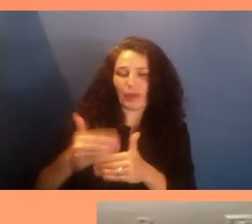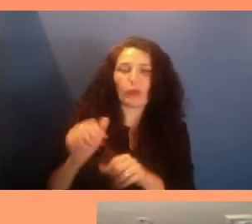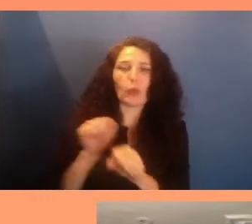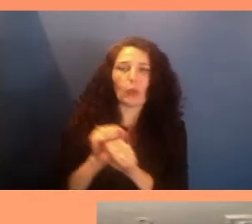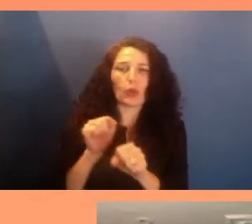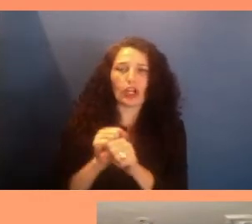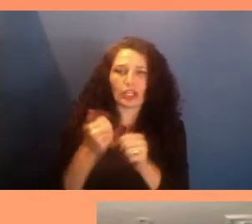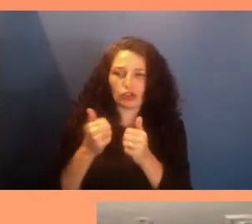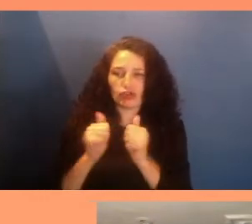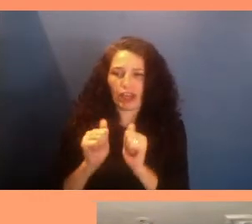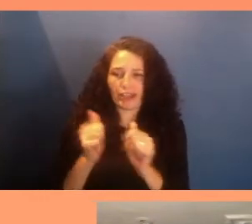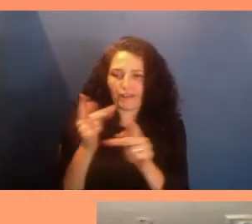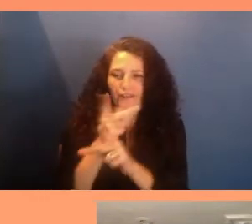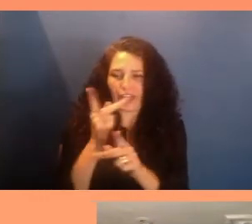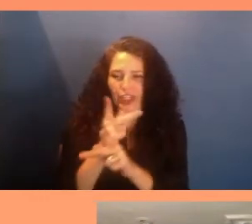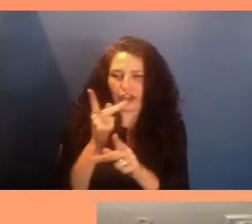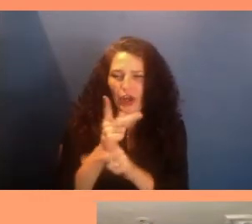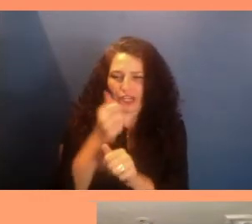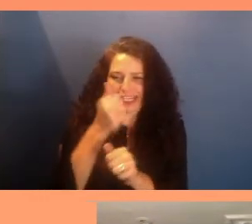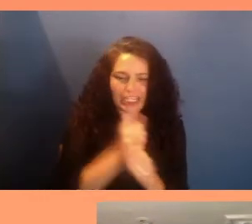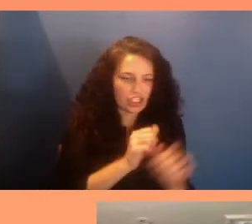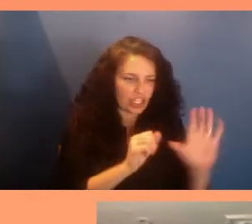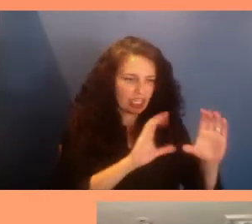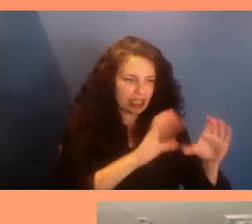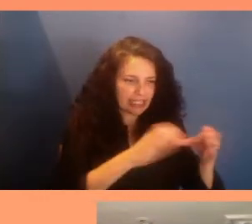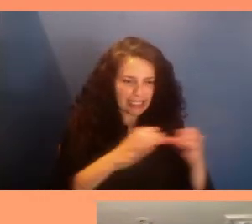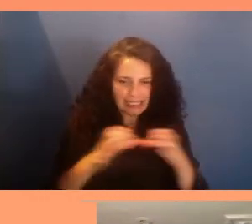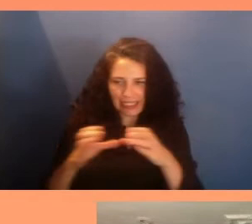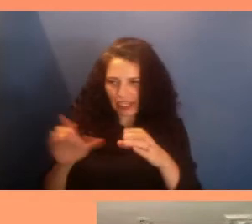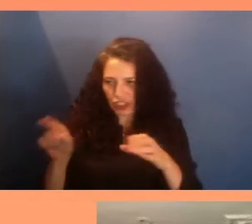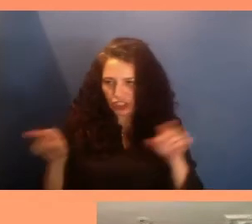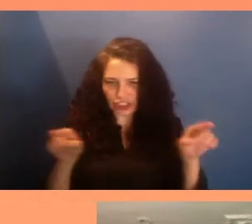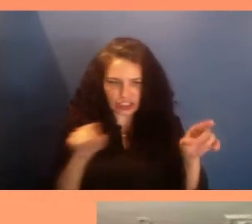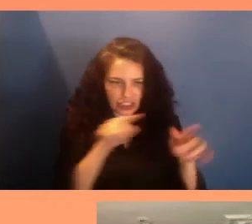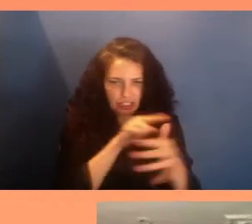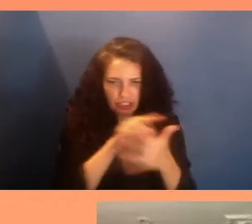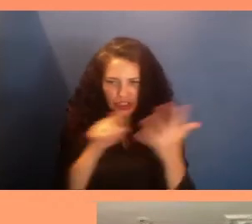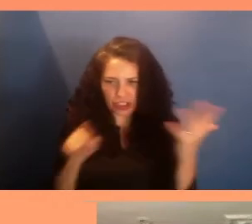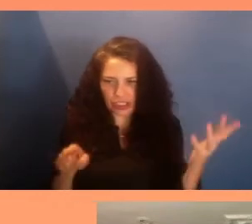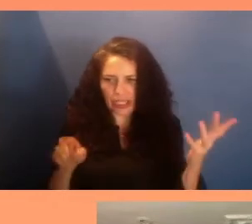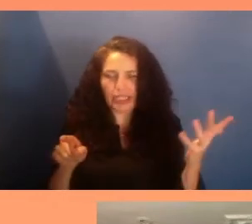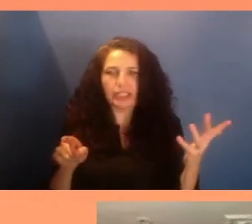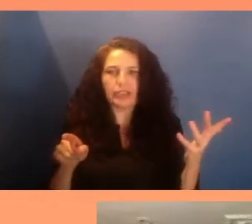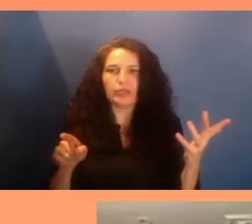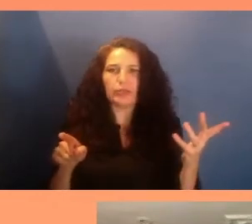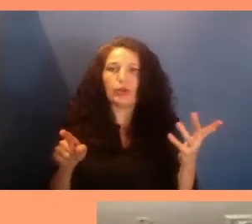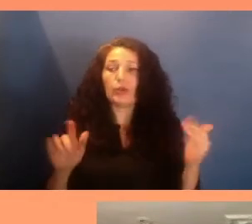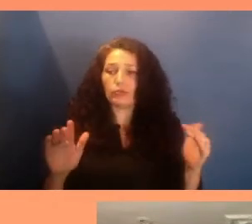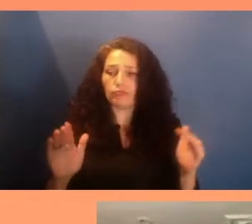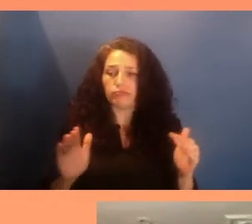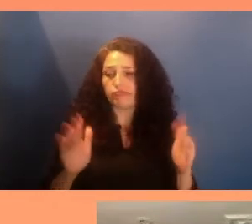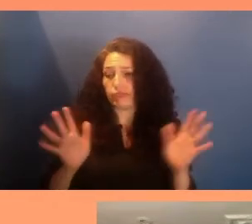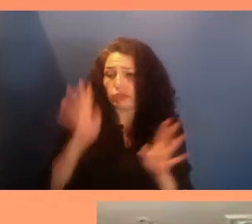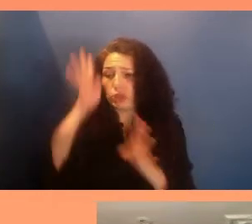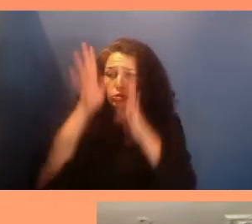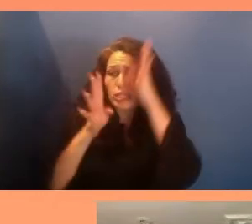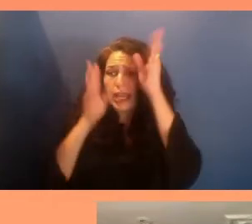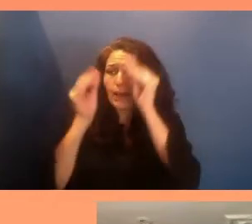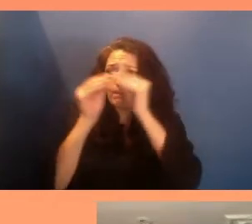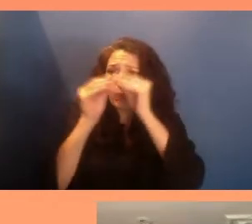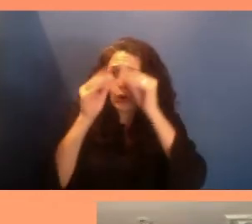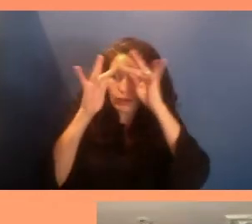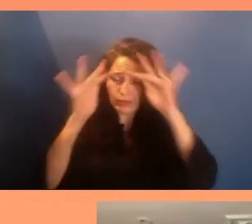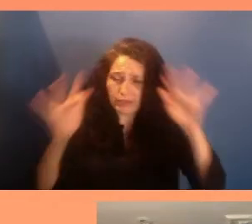all of these sectors how we can start taking the steps to make change for a more inclusive, diverse and representative